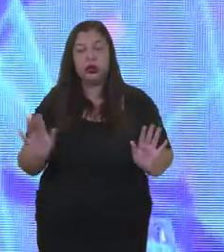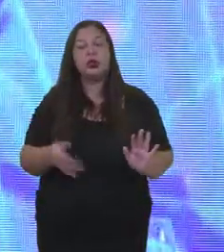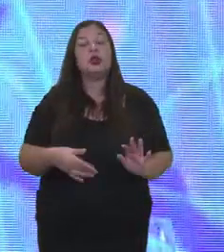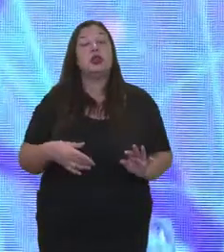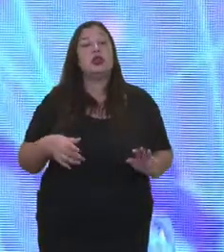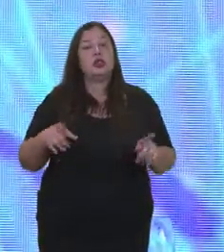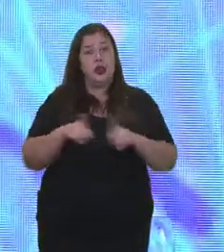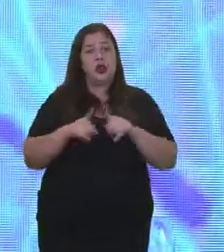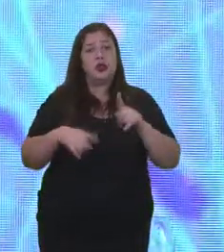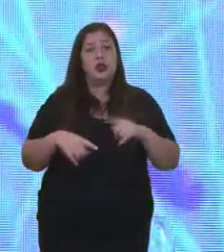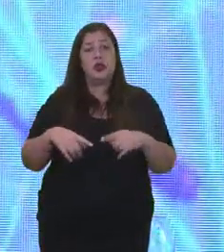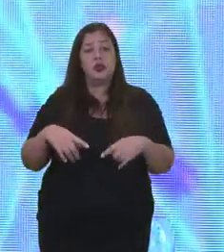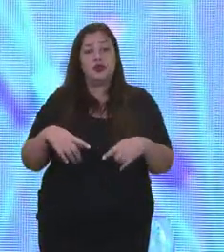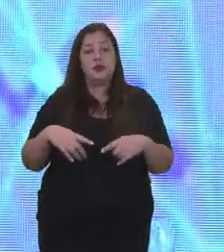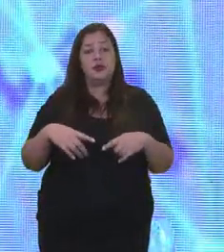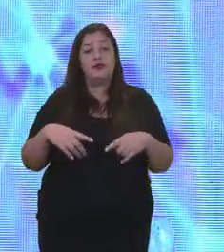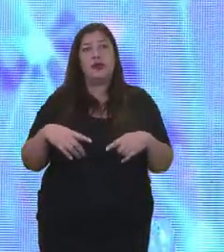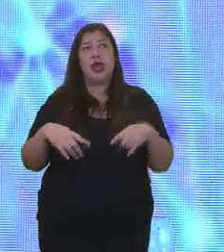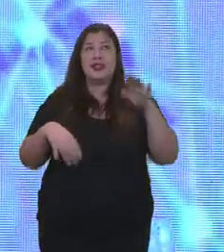And